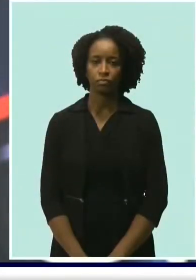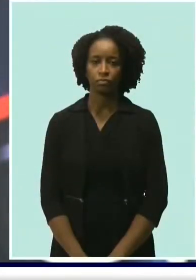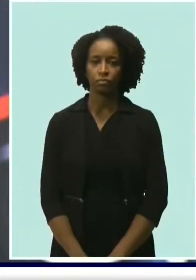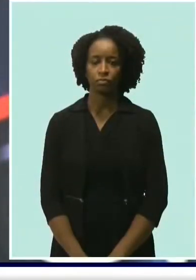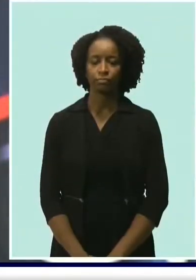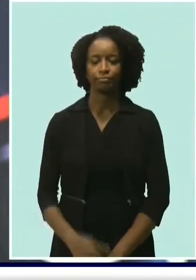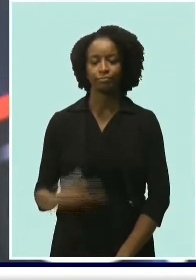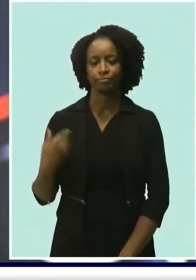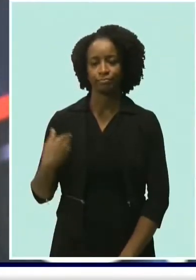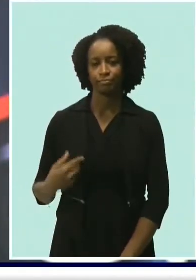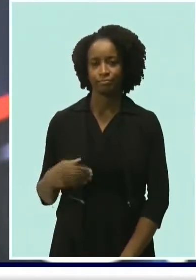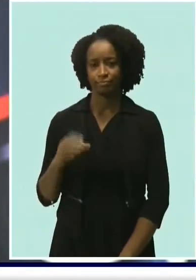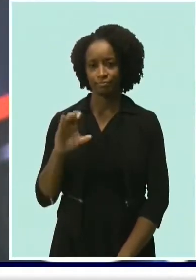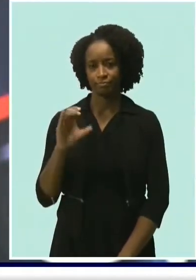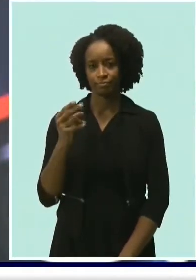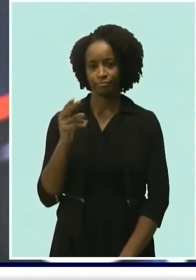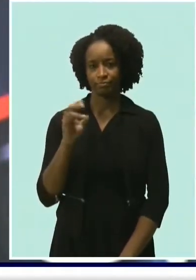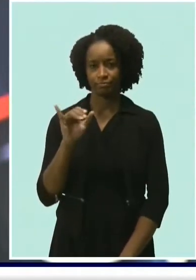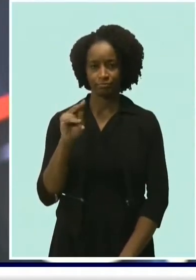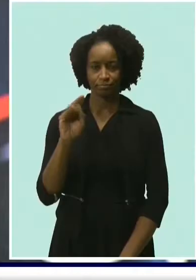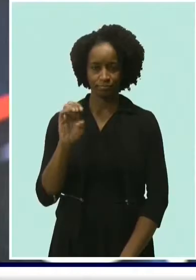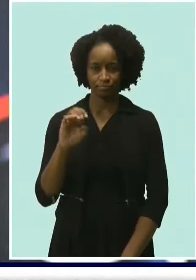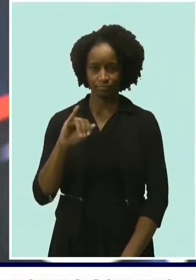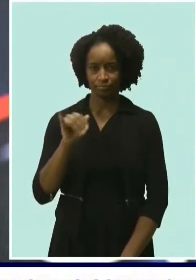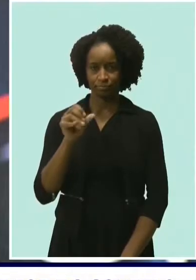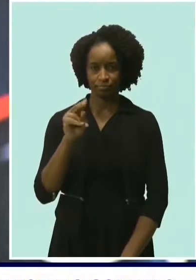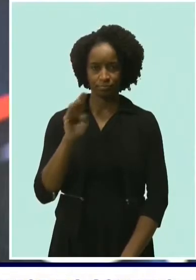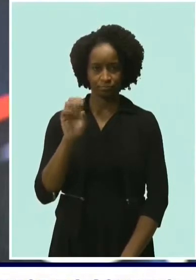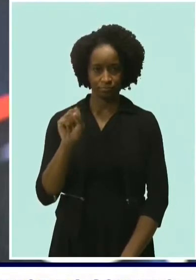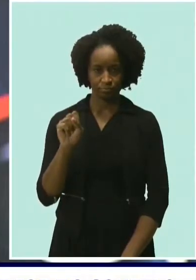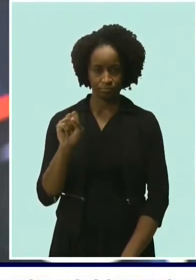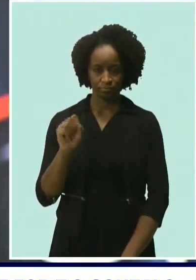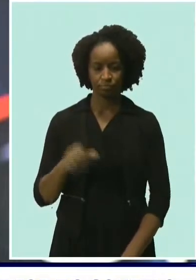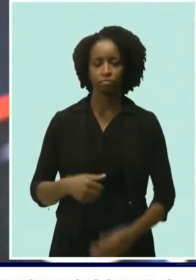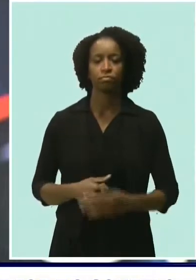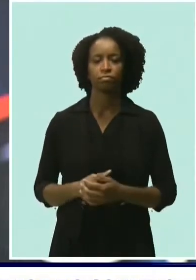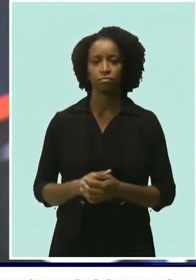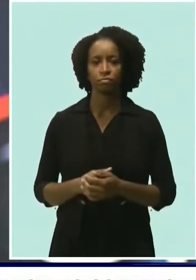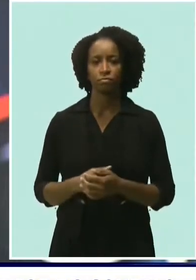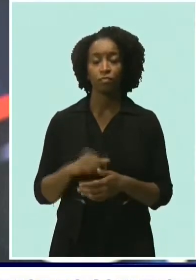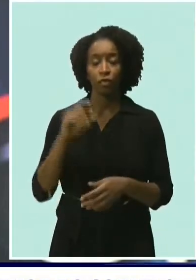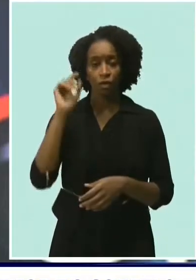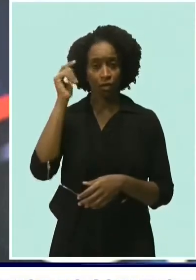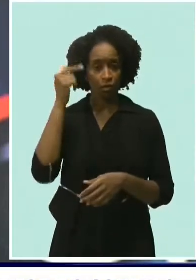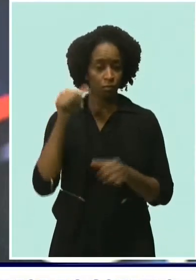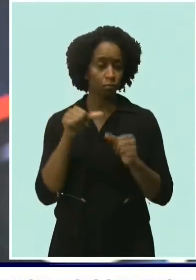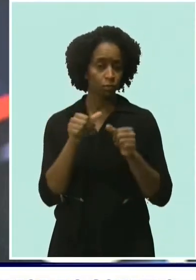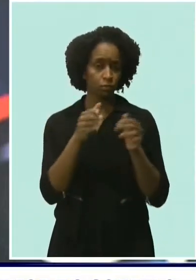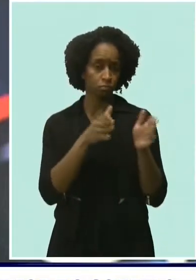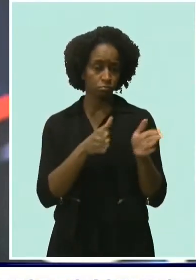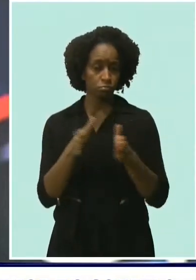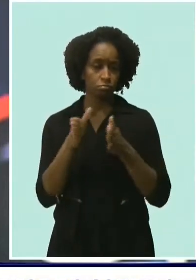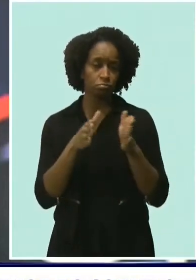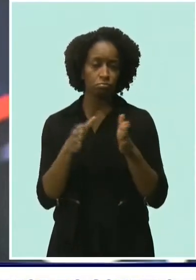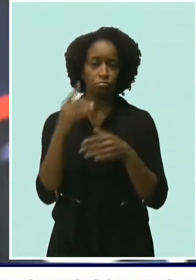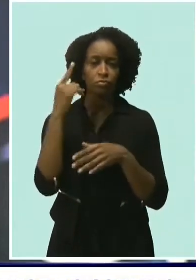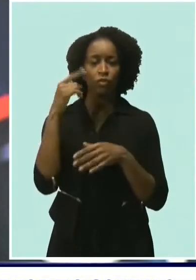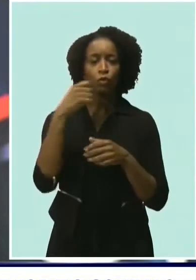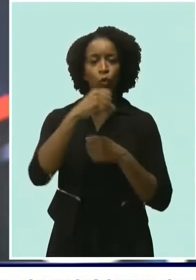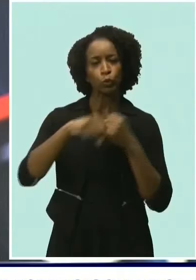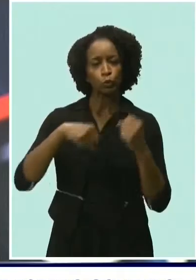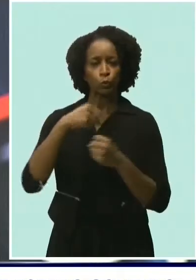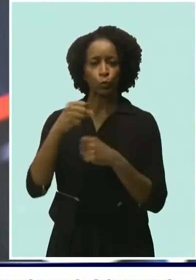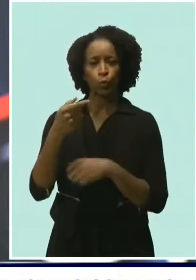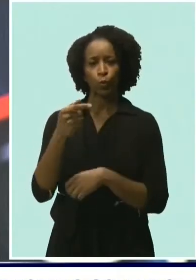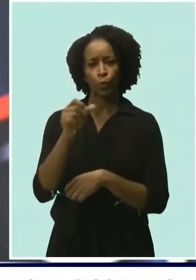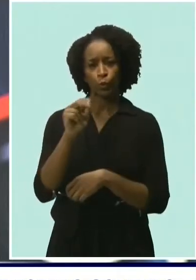I'm Shane Jones, leading the news at 7. As government continues to prepare for the passage of Tropical Storm Gonzalo, the